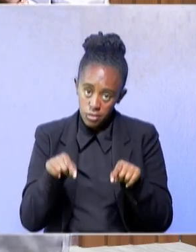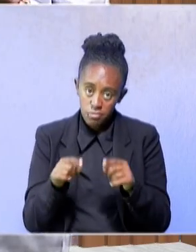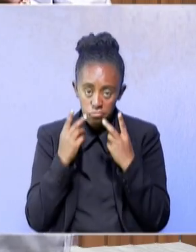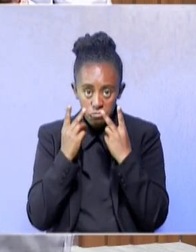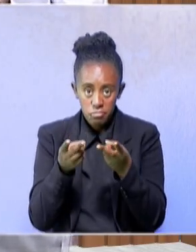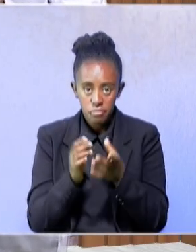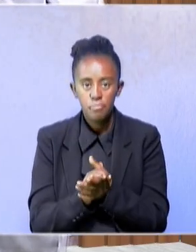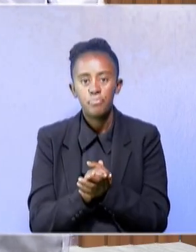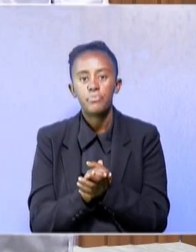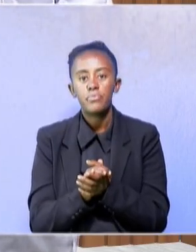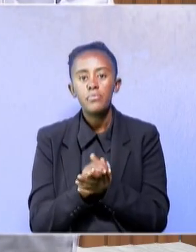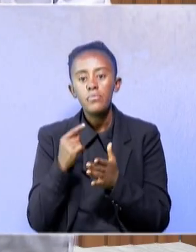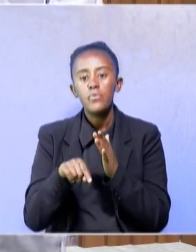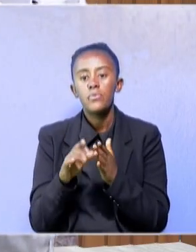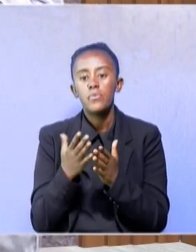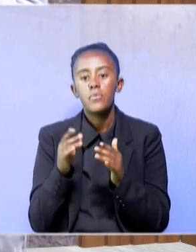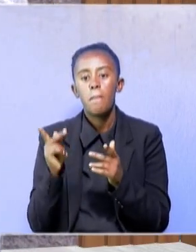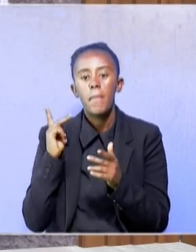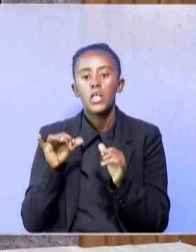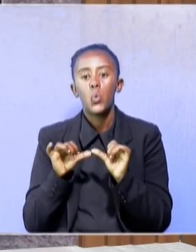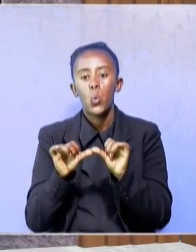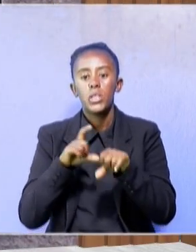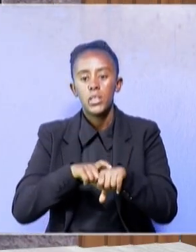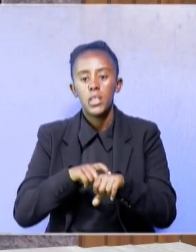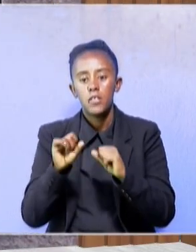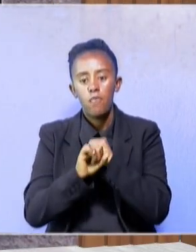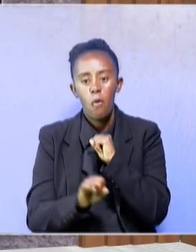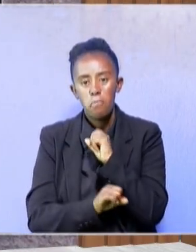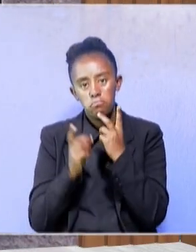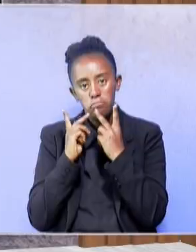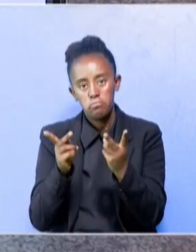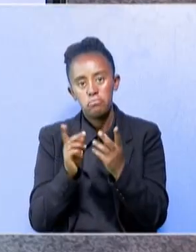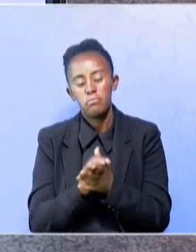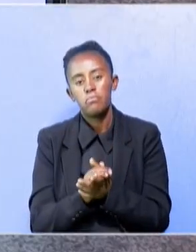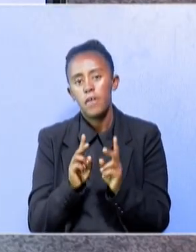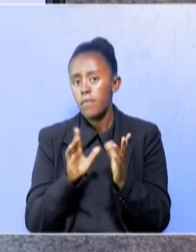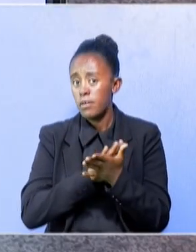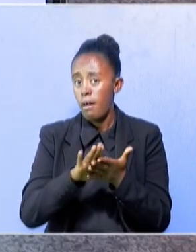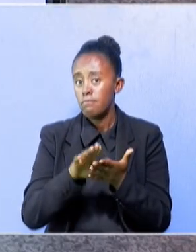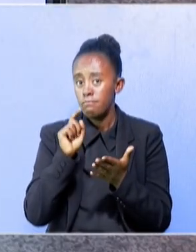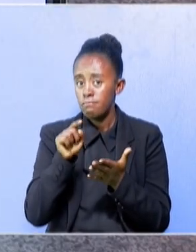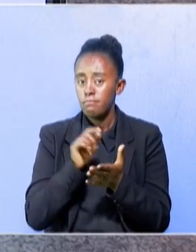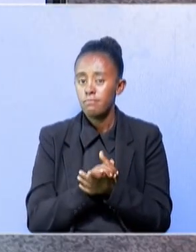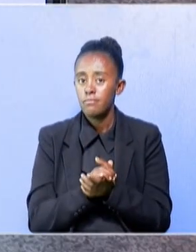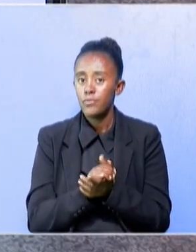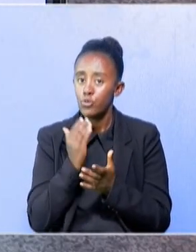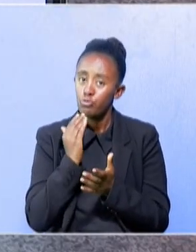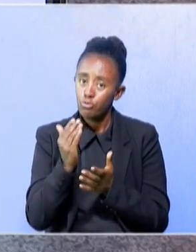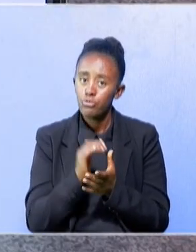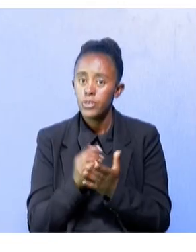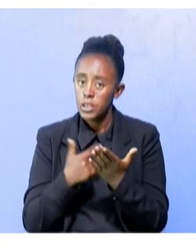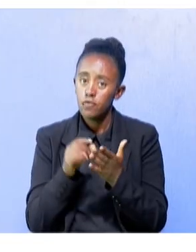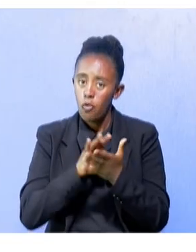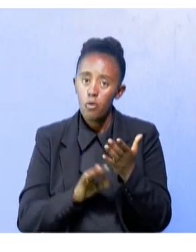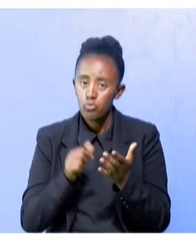see what looks like past continuous tense and its form. Very nice. I'm sure that you are good at this